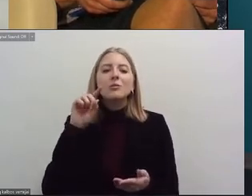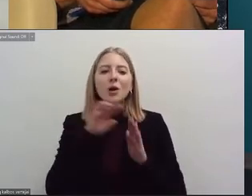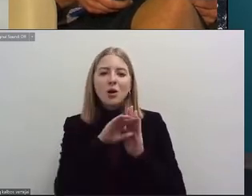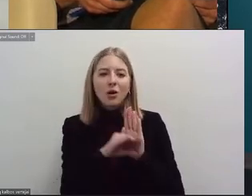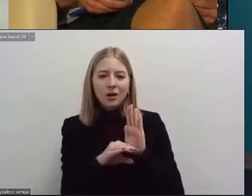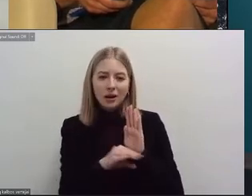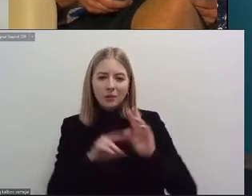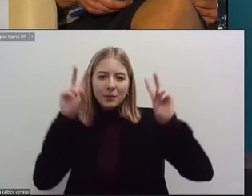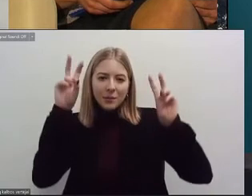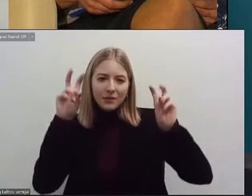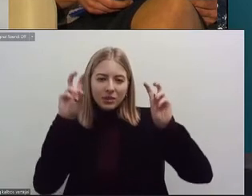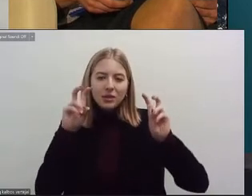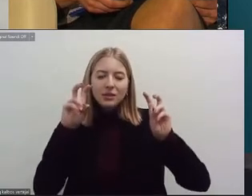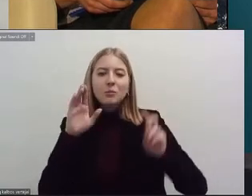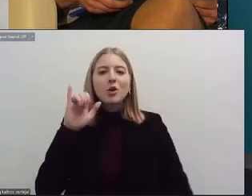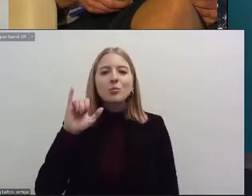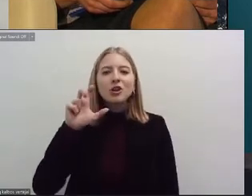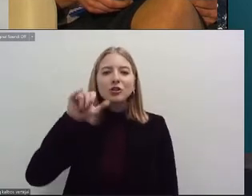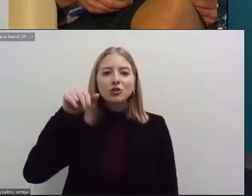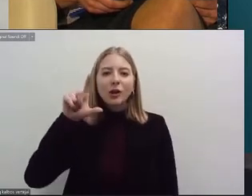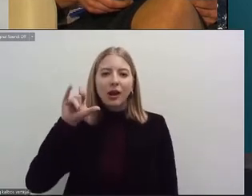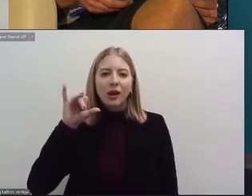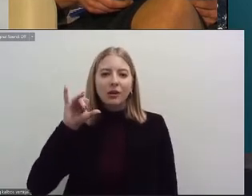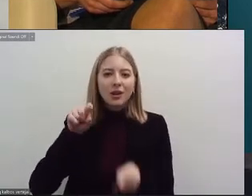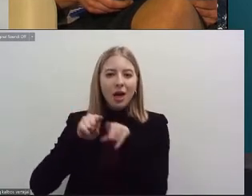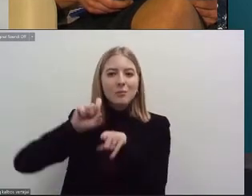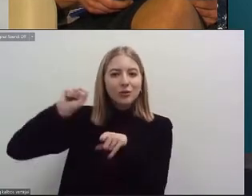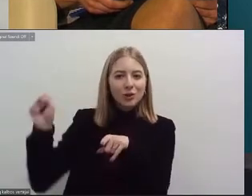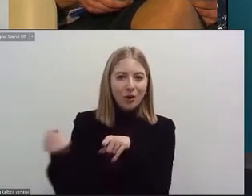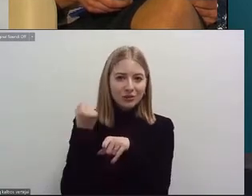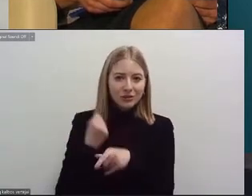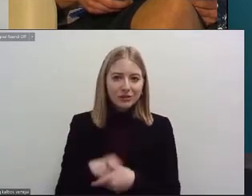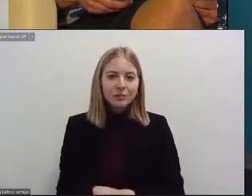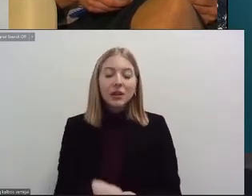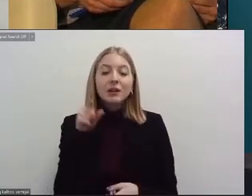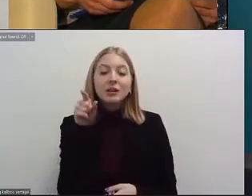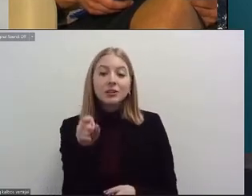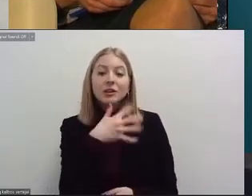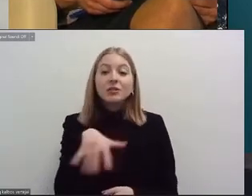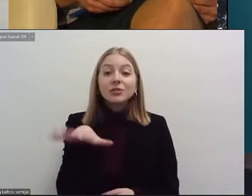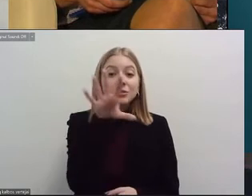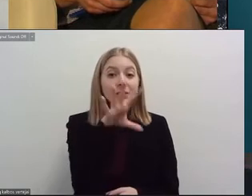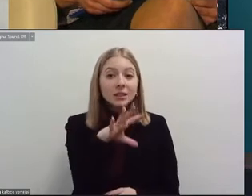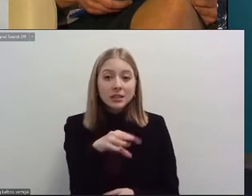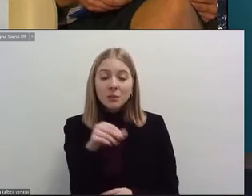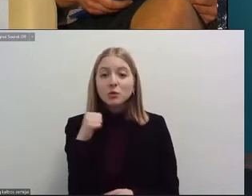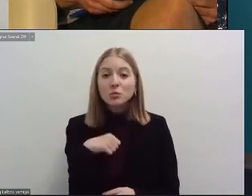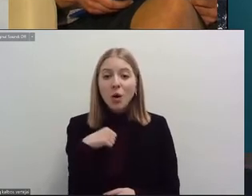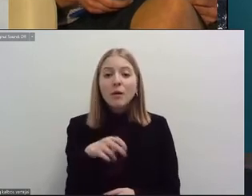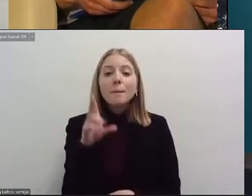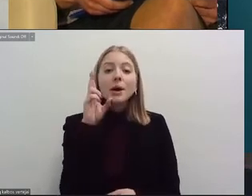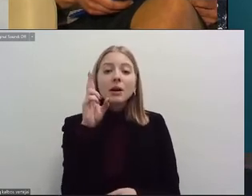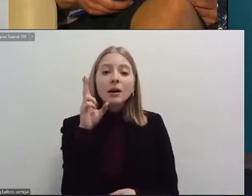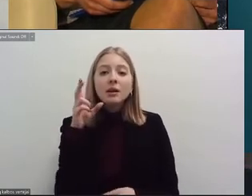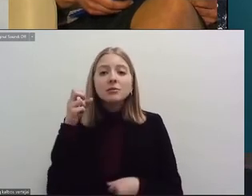still to create a program to cooperating with families and children when the children and teenager has the main role in all